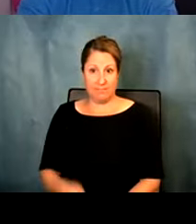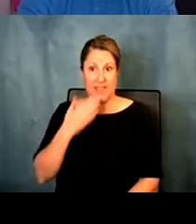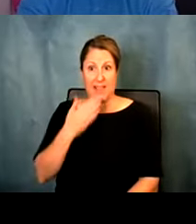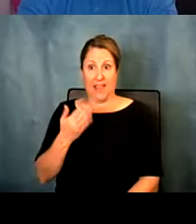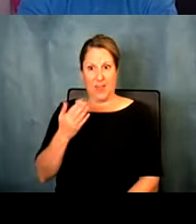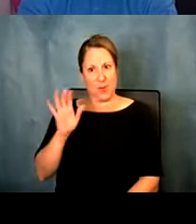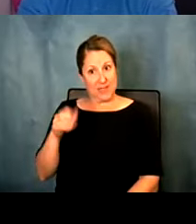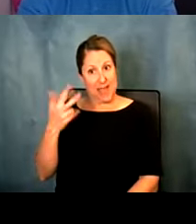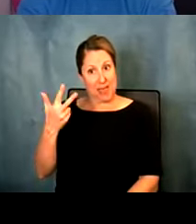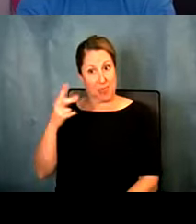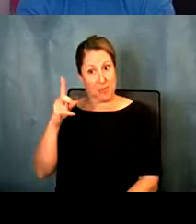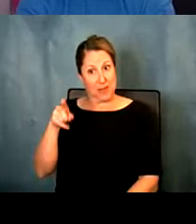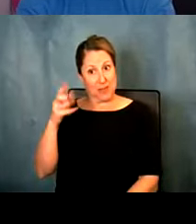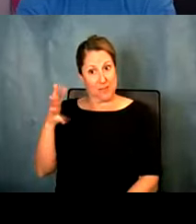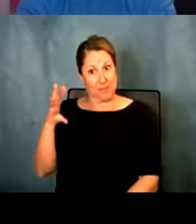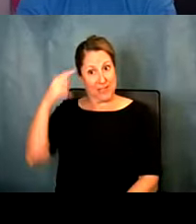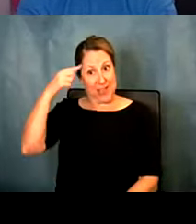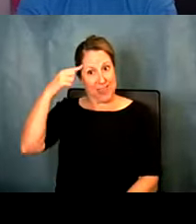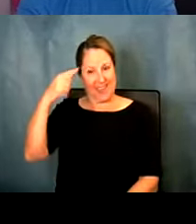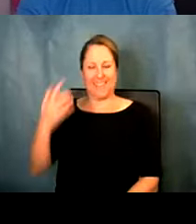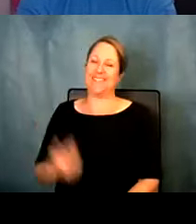already? Okay.